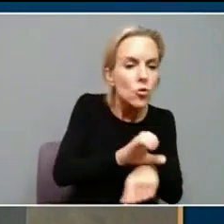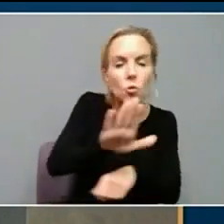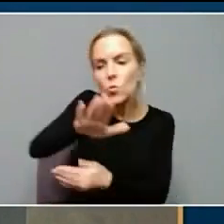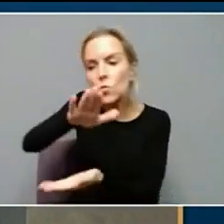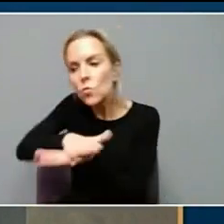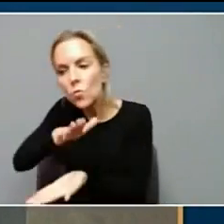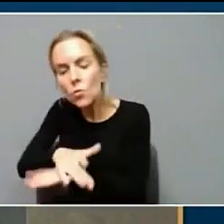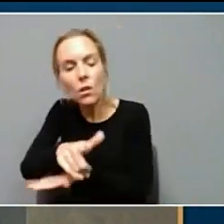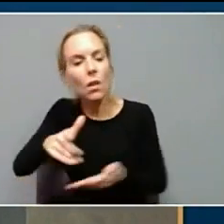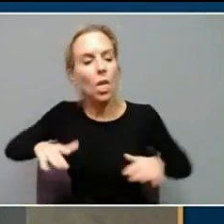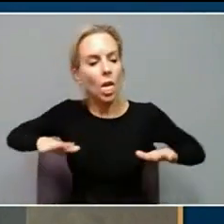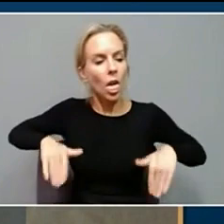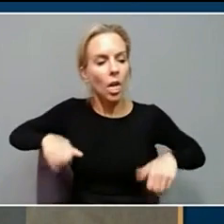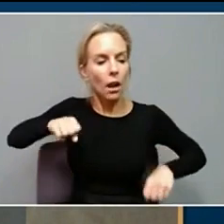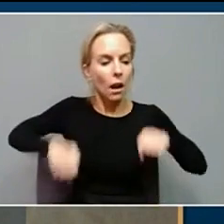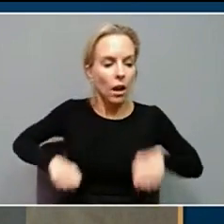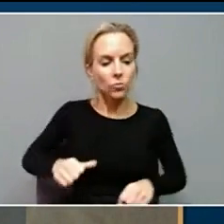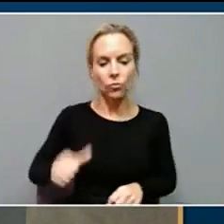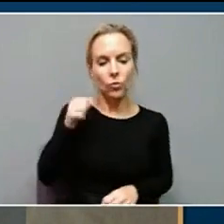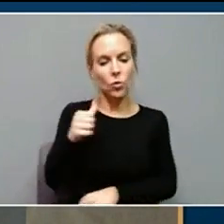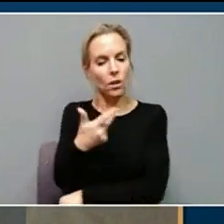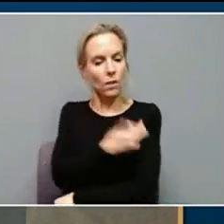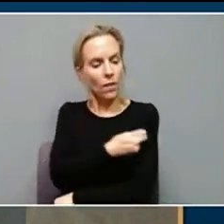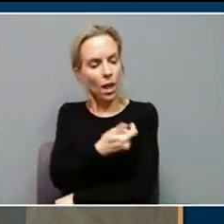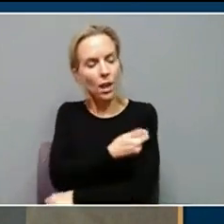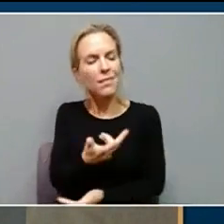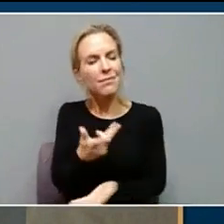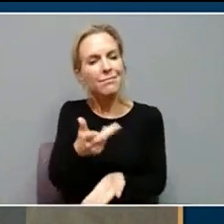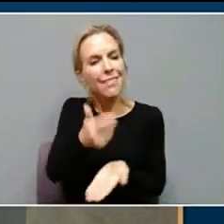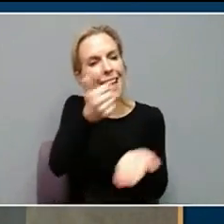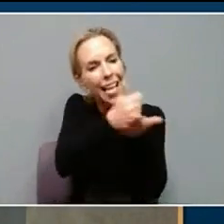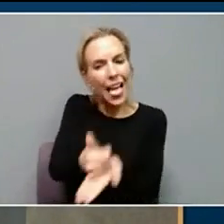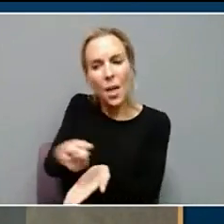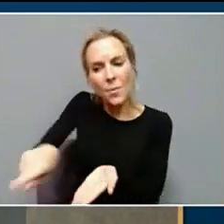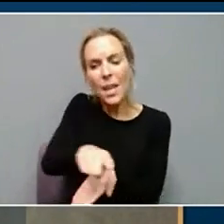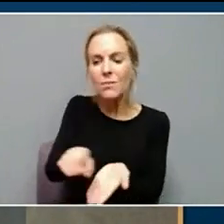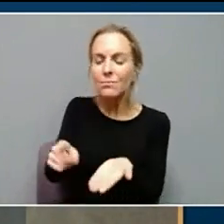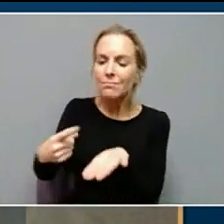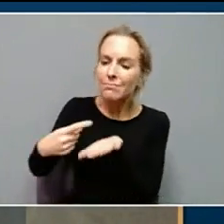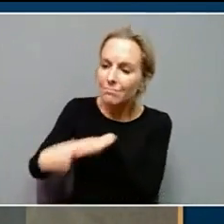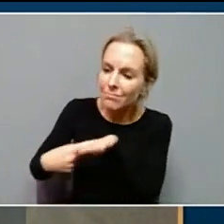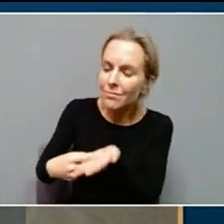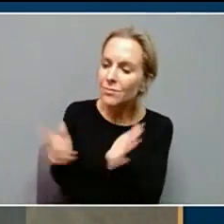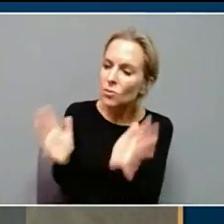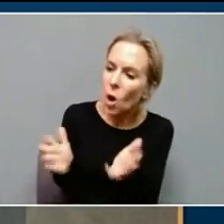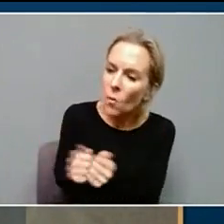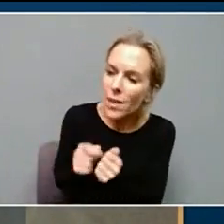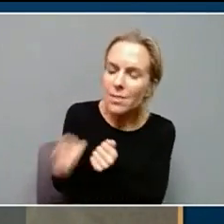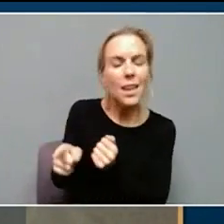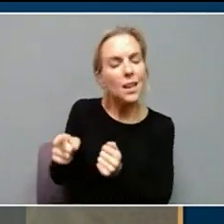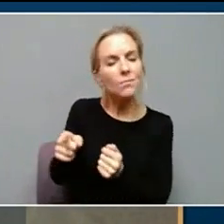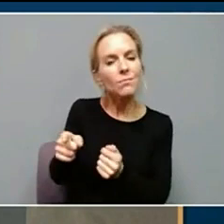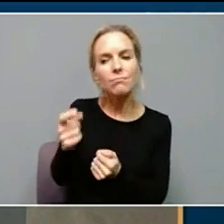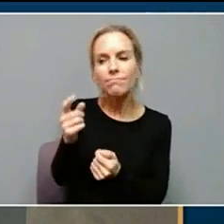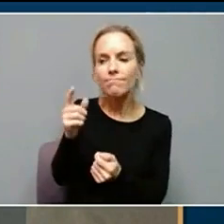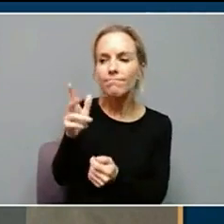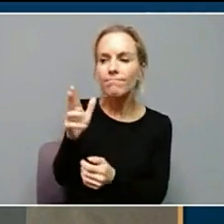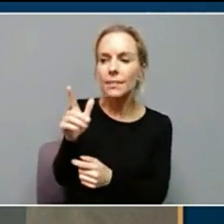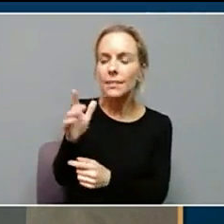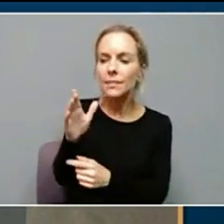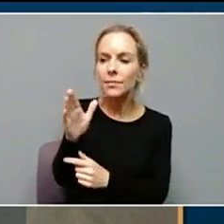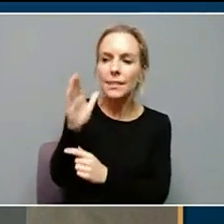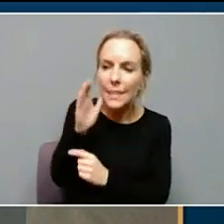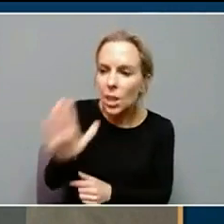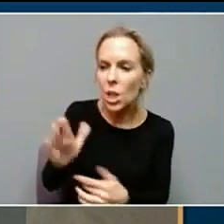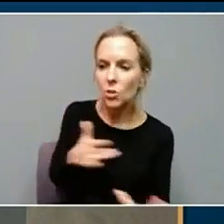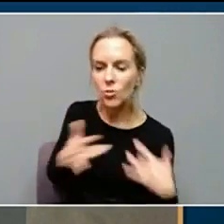still are hesitant, help them get informed, talk to them, listen to them, understand their concerns, but tell them and repeat